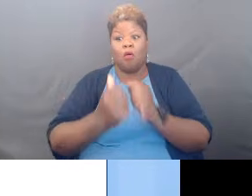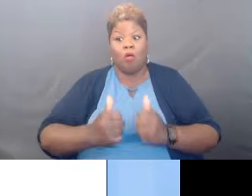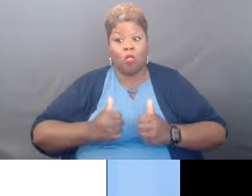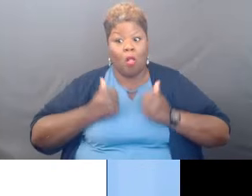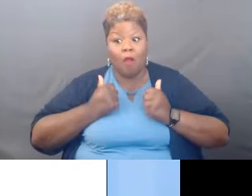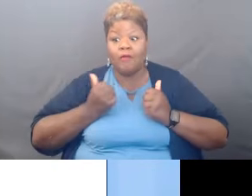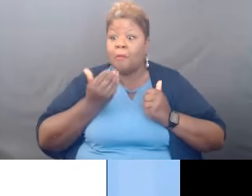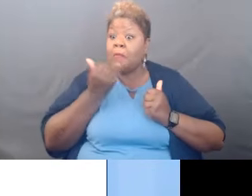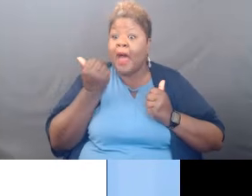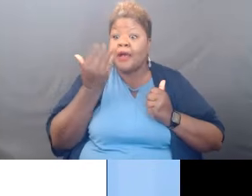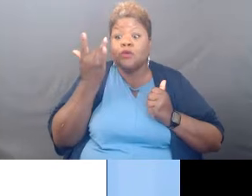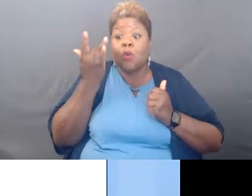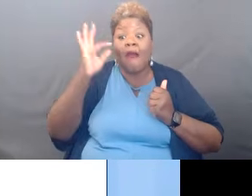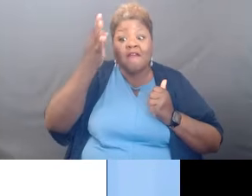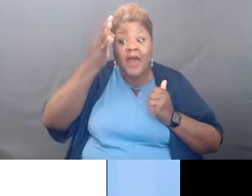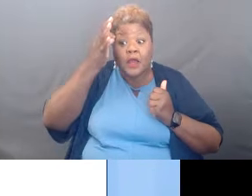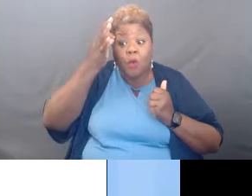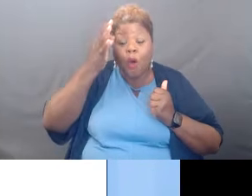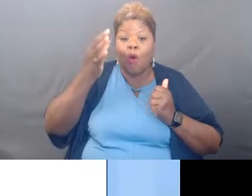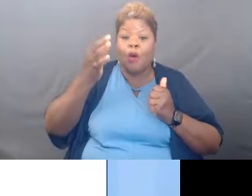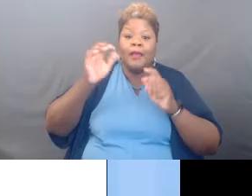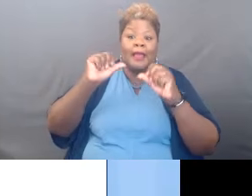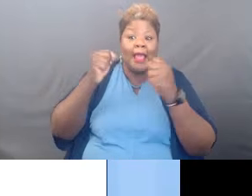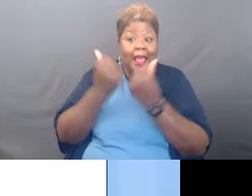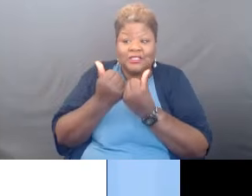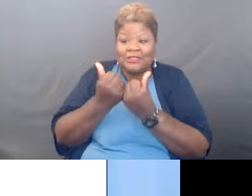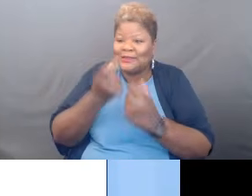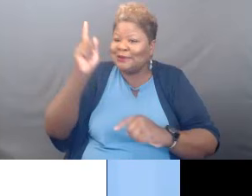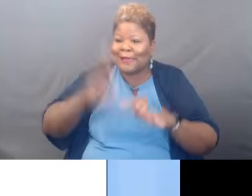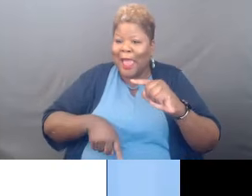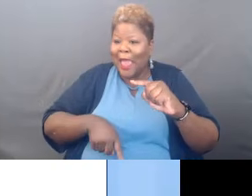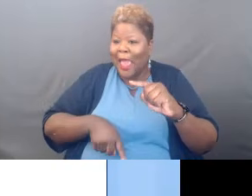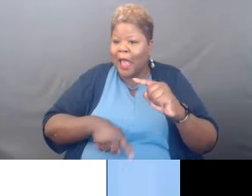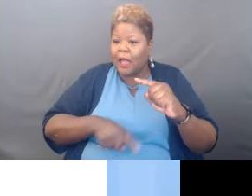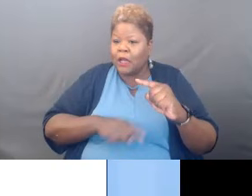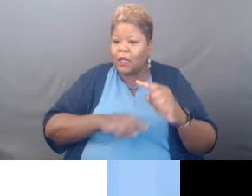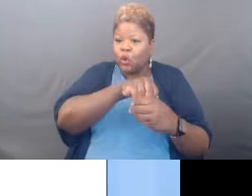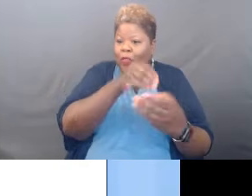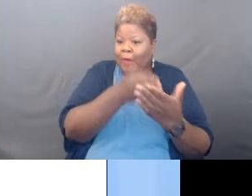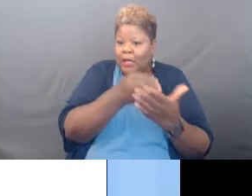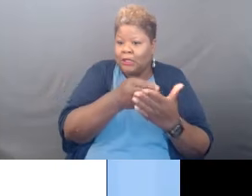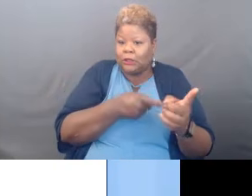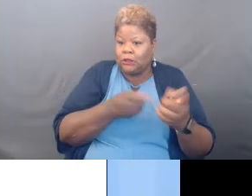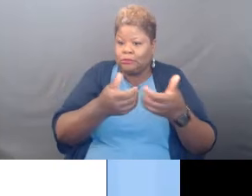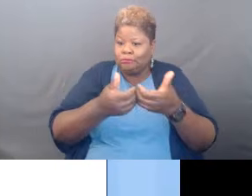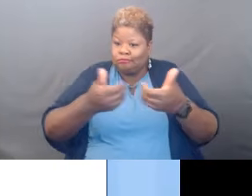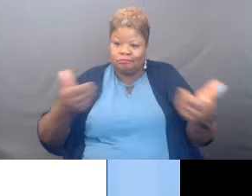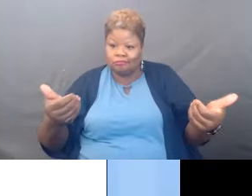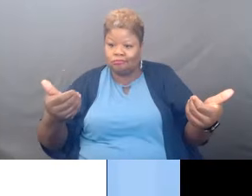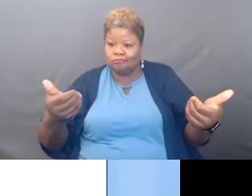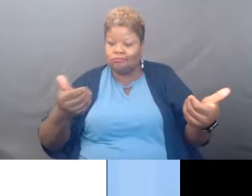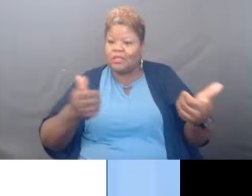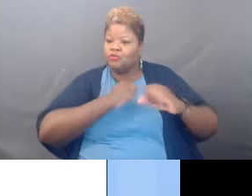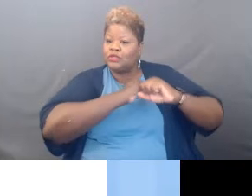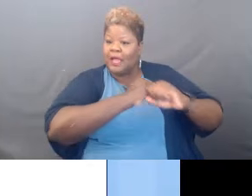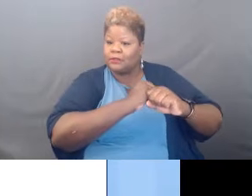because federal and means tested agencies cannot count the money in these accounts as resources. It is